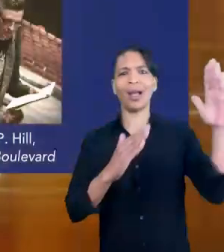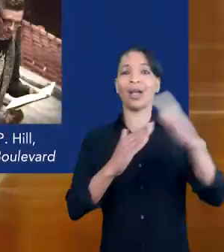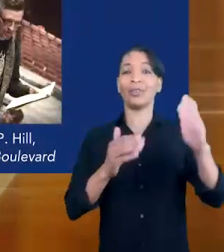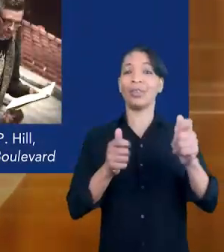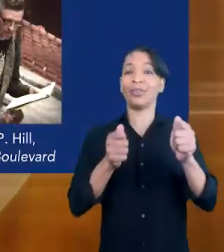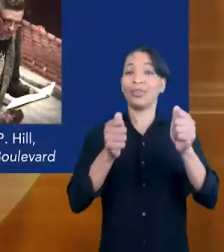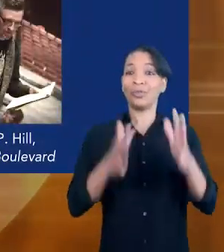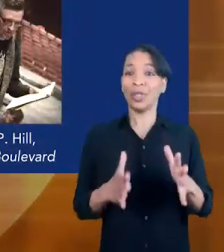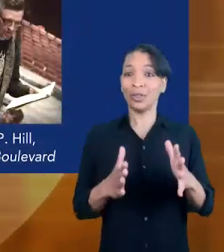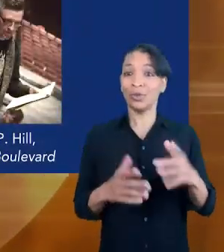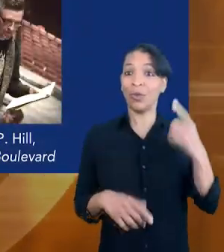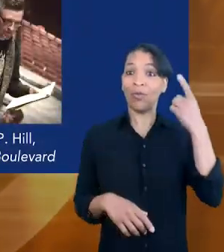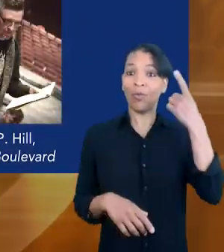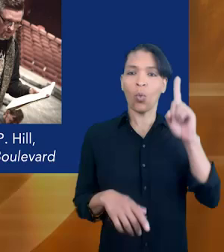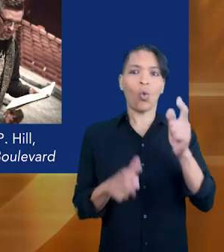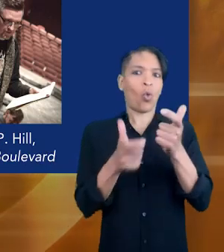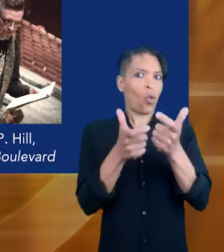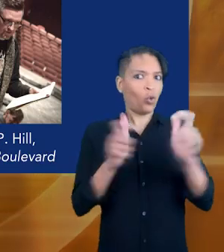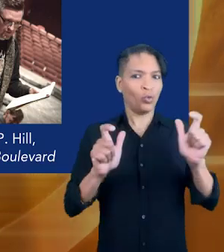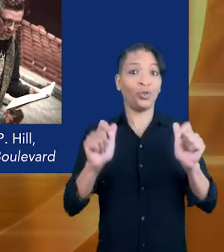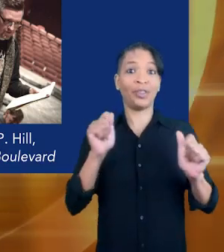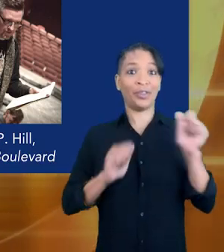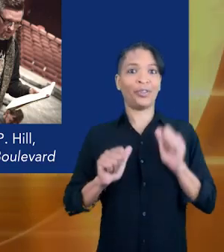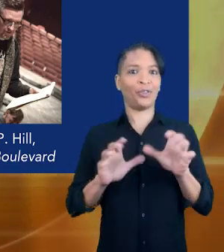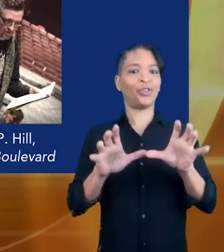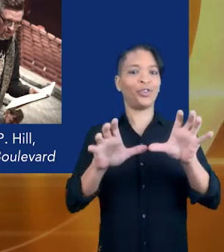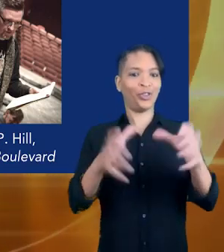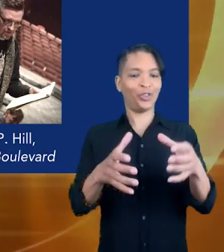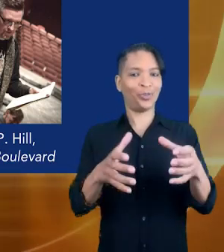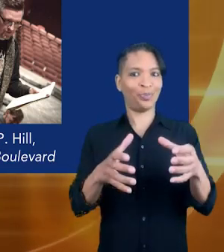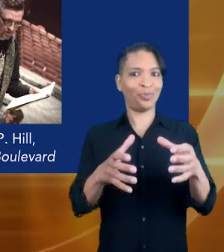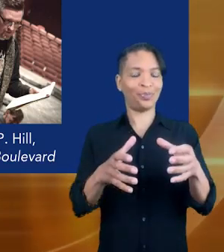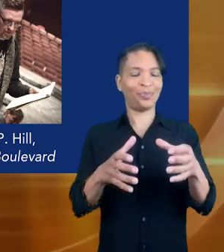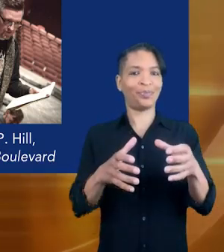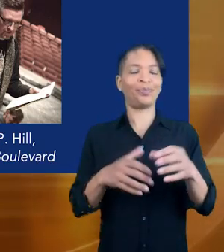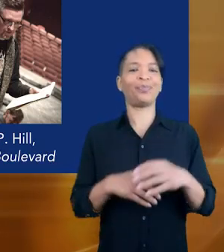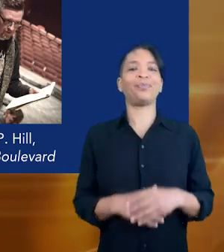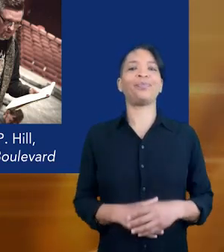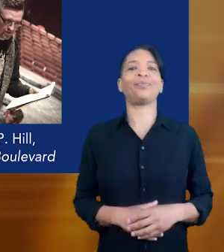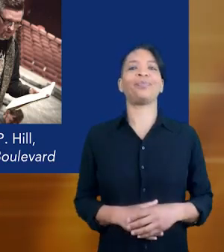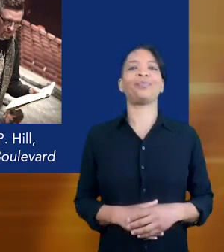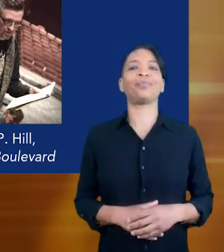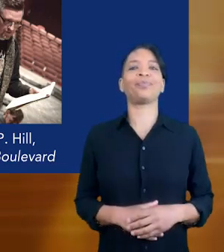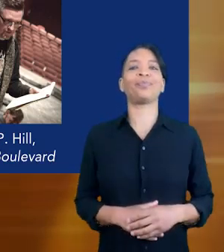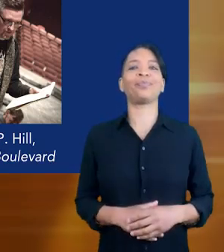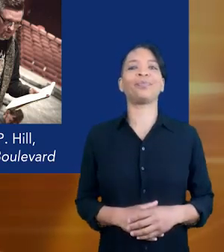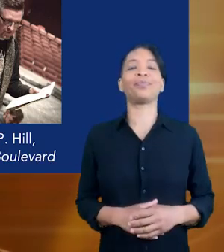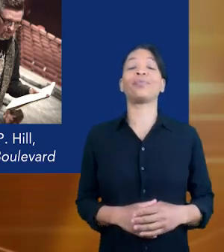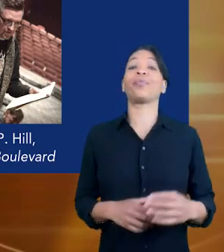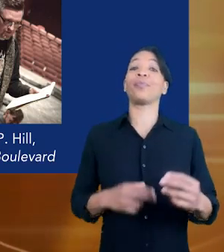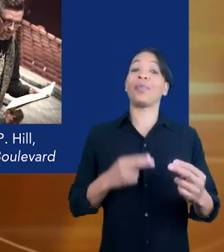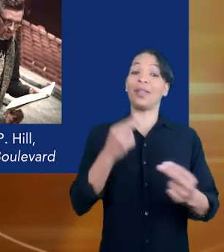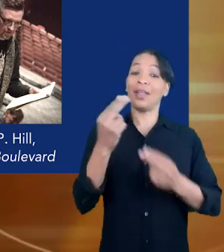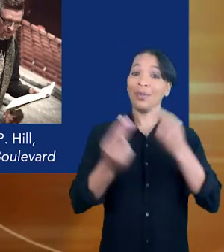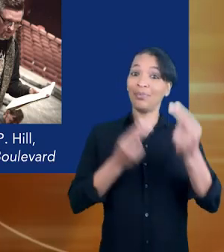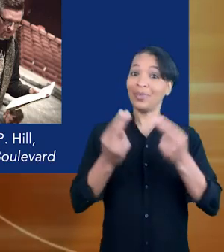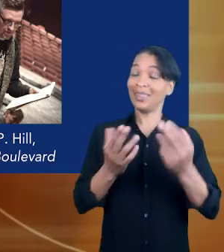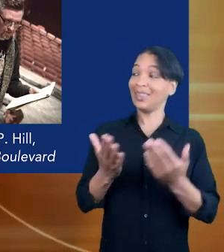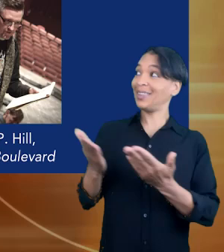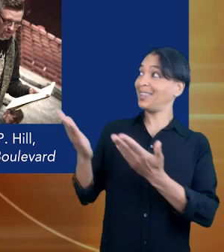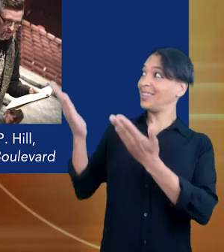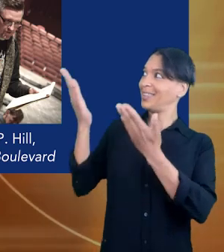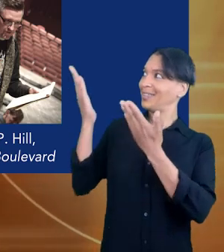Rachel Chafkin, Moby Dick, American Repertory Theater; Billy Porter, The Purists, Huntington